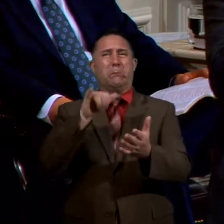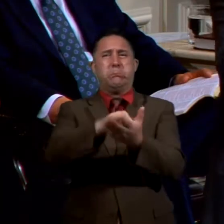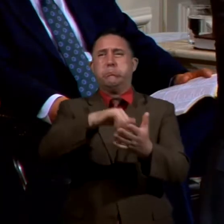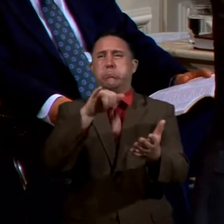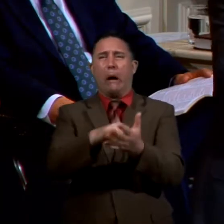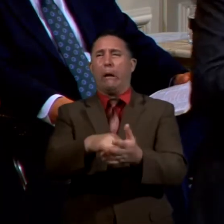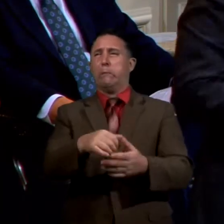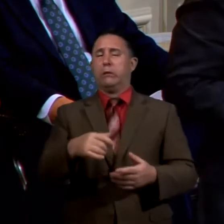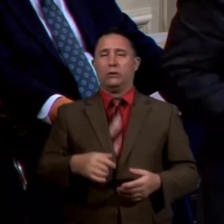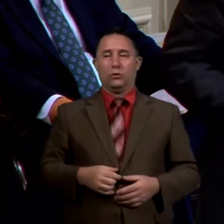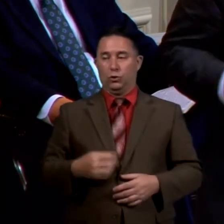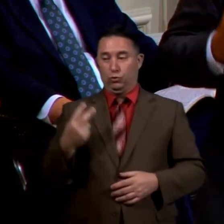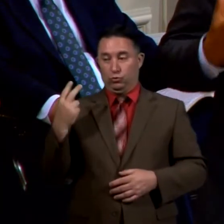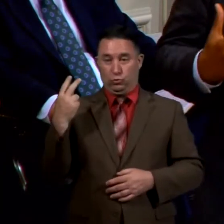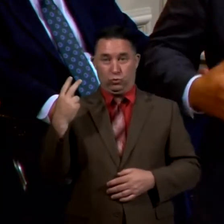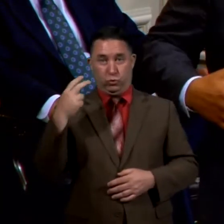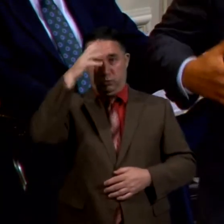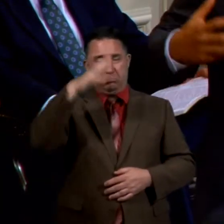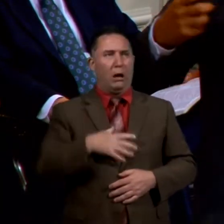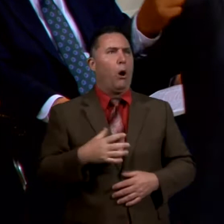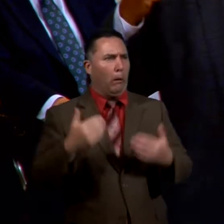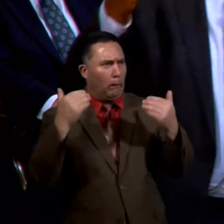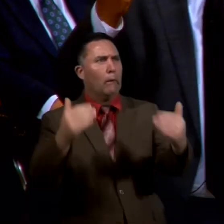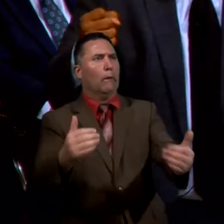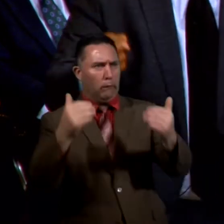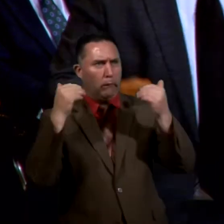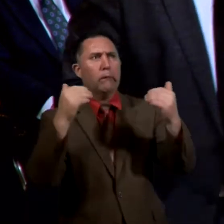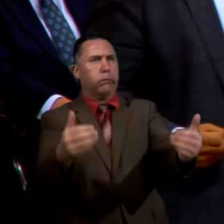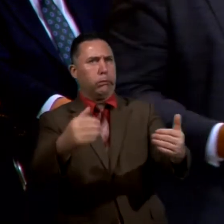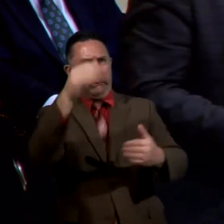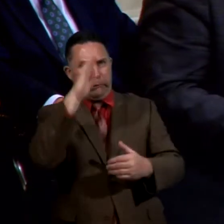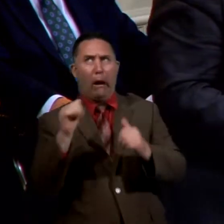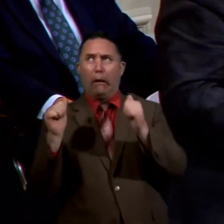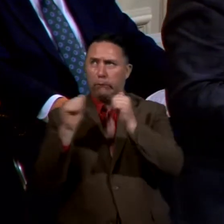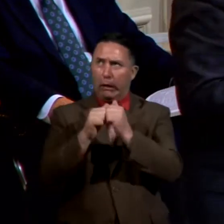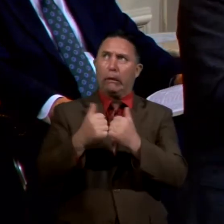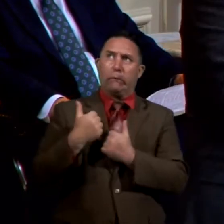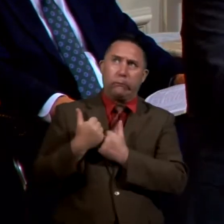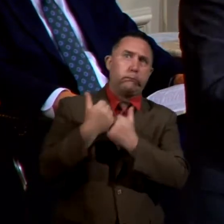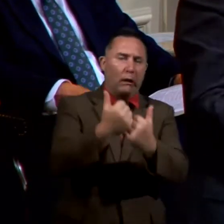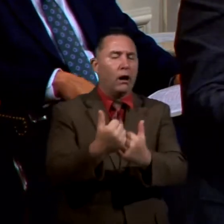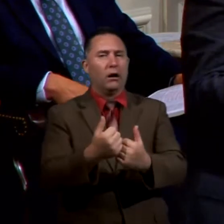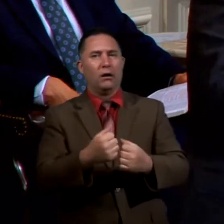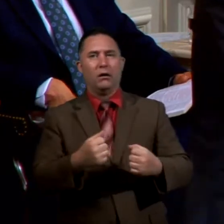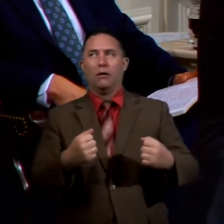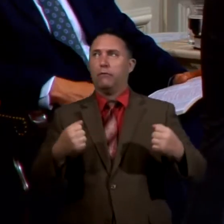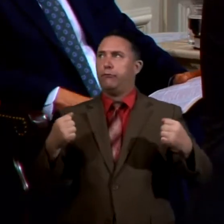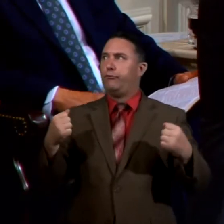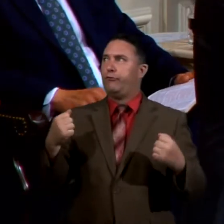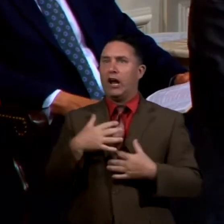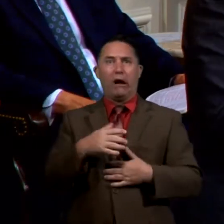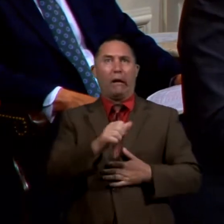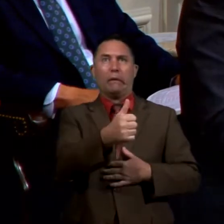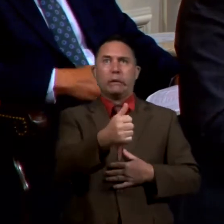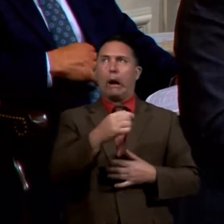much those two people, men said, let's go, God is with us. The fear overcame